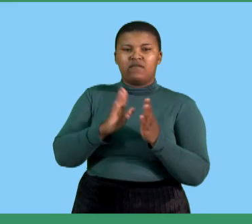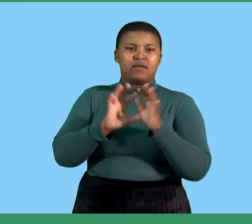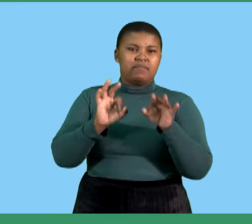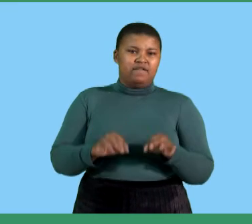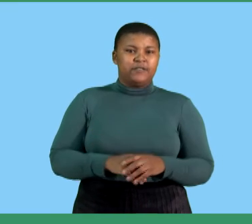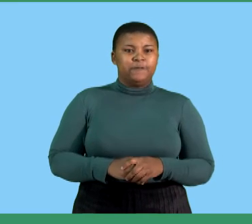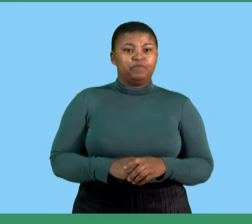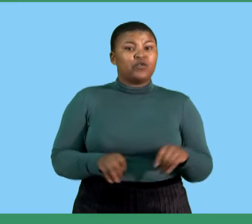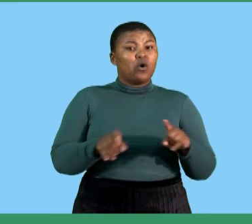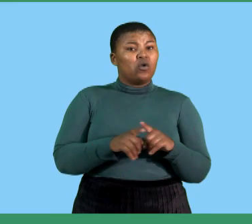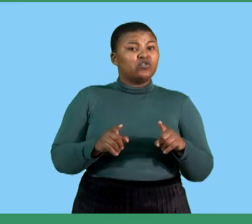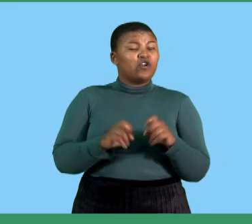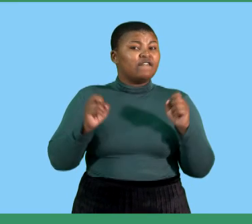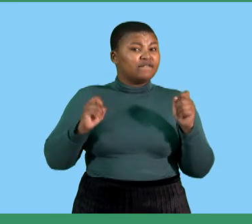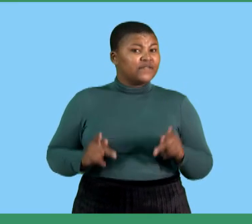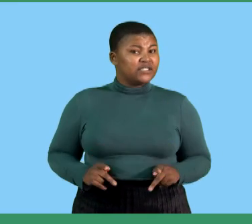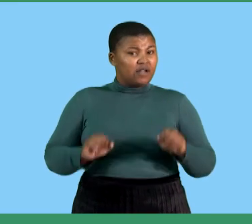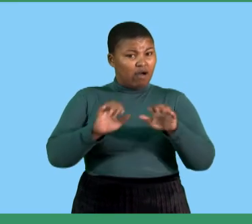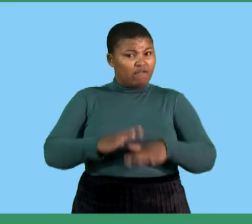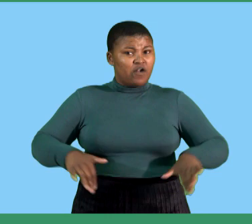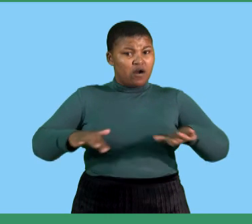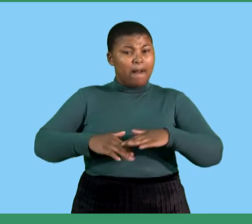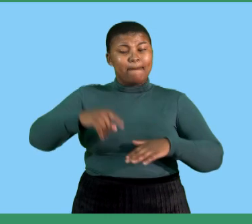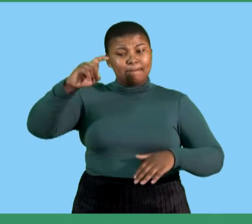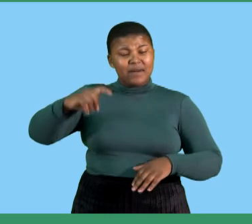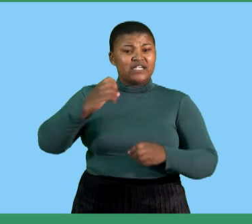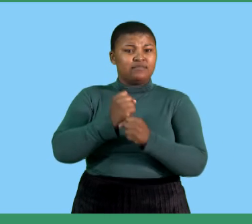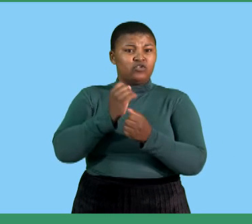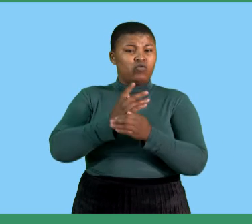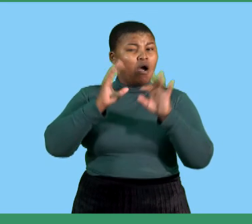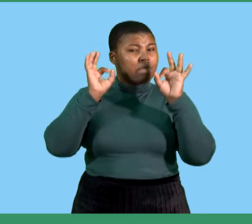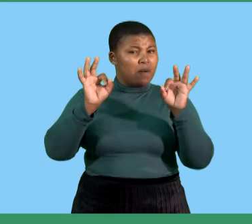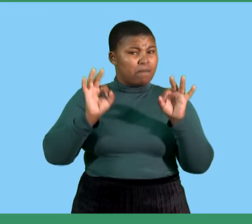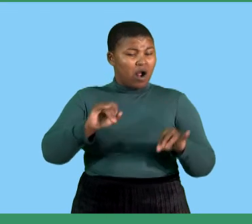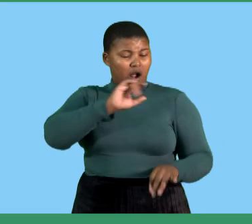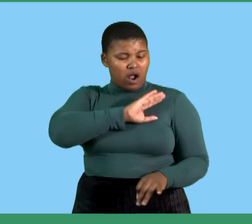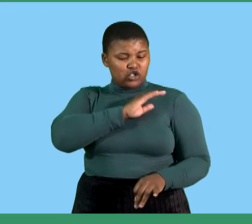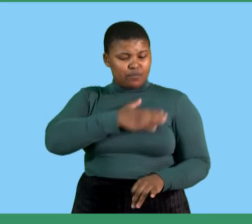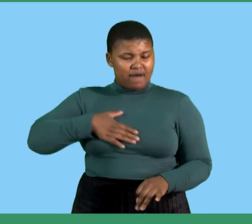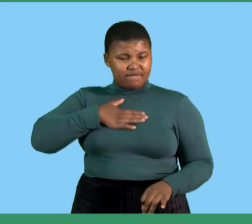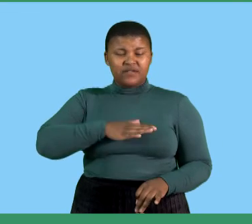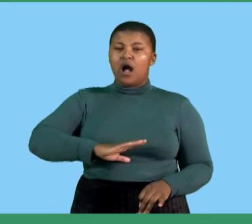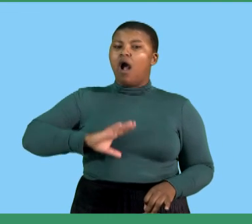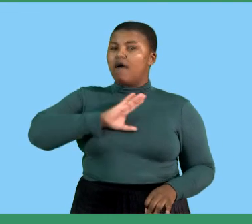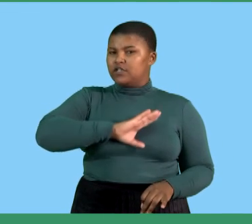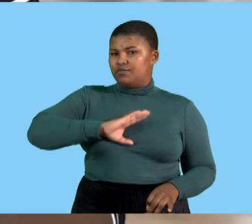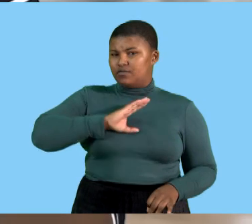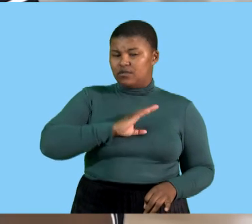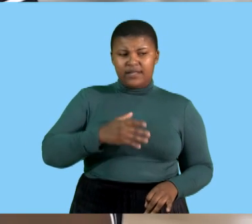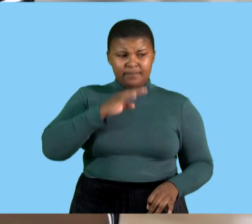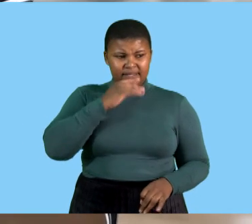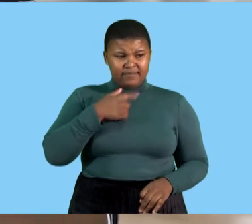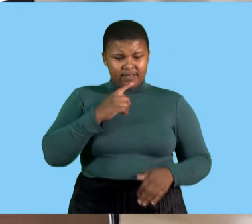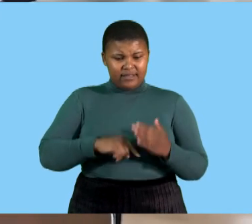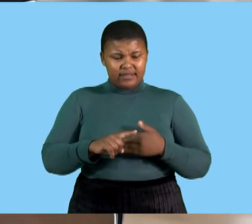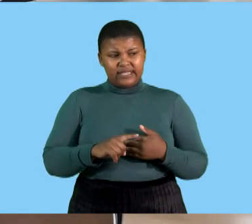environment must be appropriate and make the customers to feel comfortable. Nobody wants to enter a building that is not safe for them, because, I